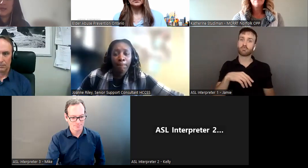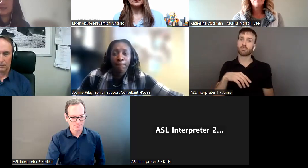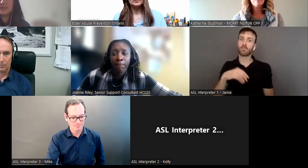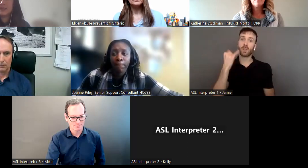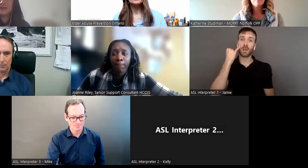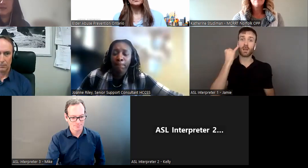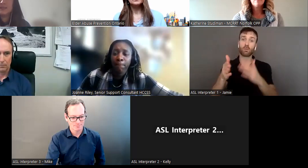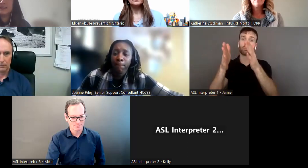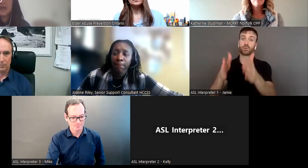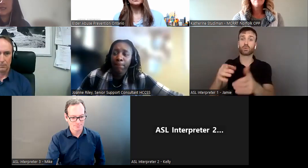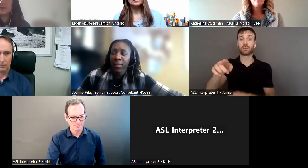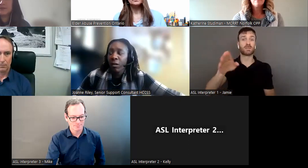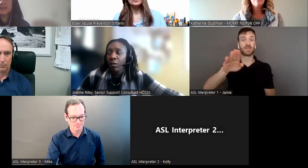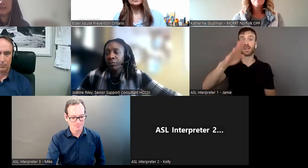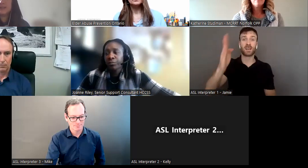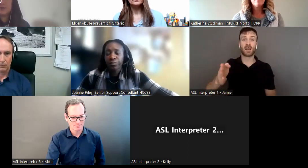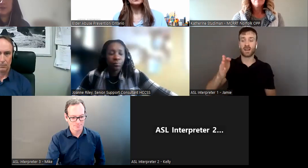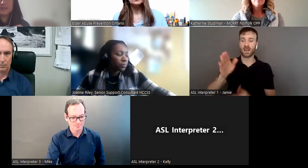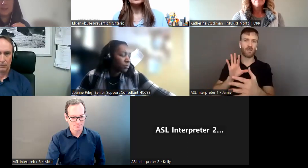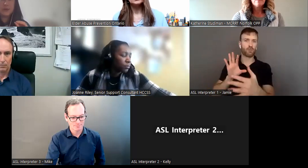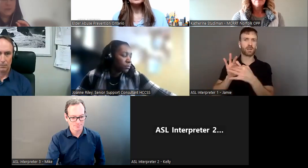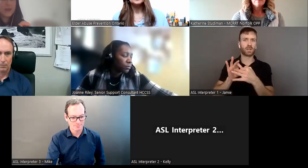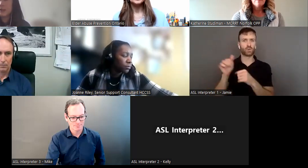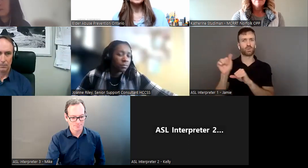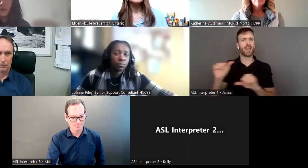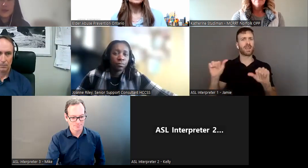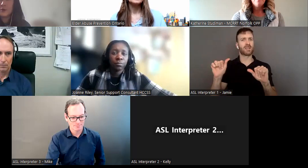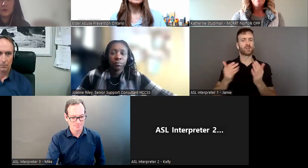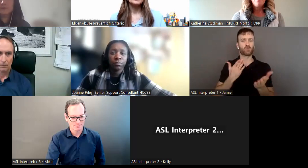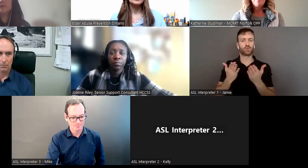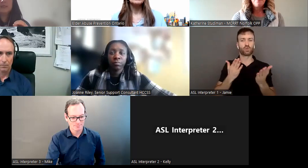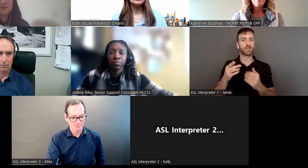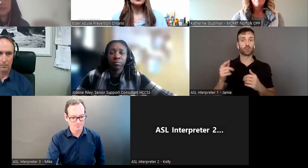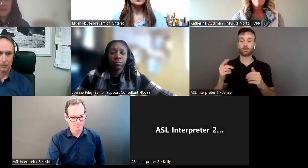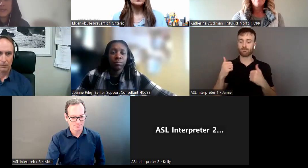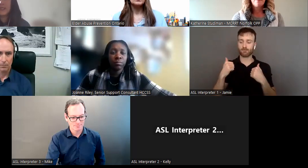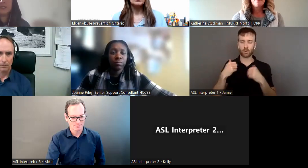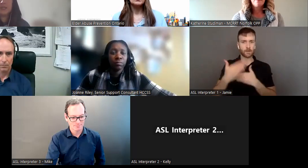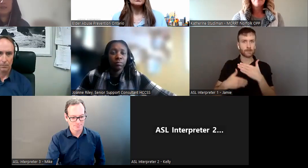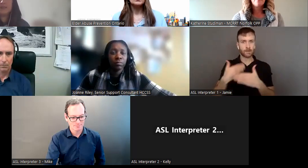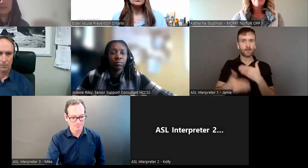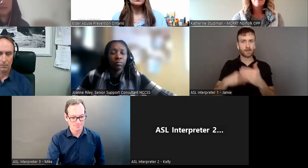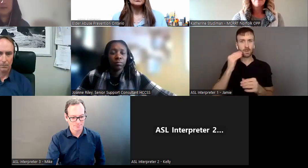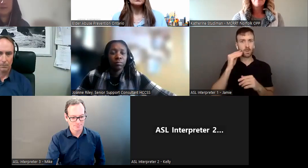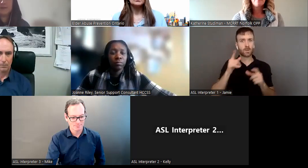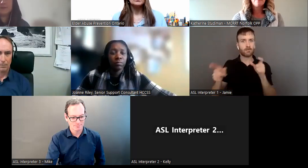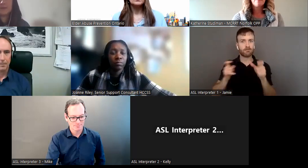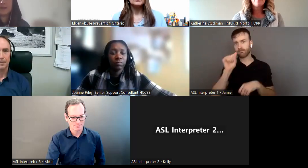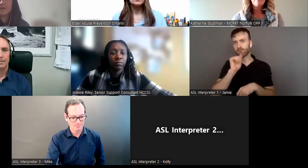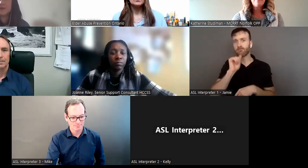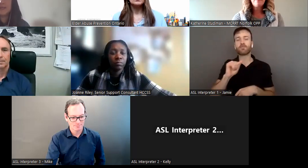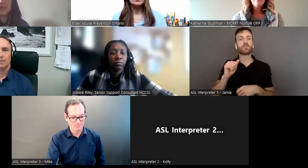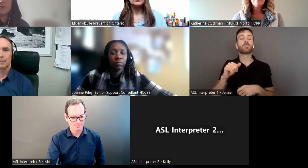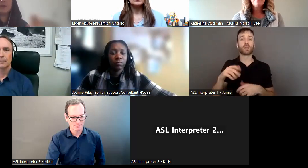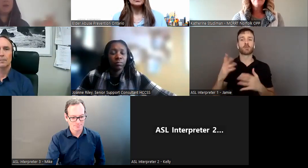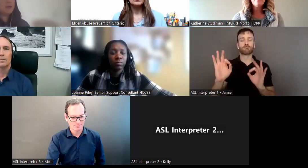never connected in to any services and are just, hanging on at home, trying to manage. And